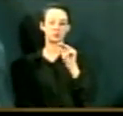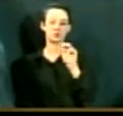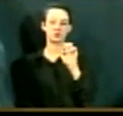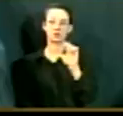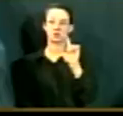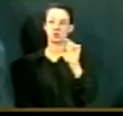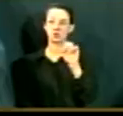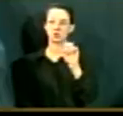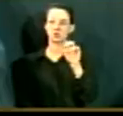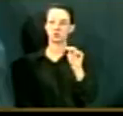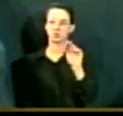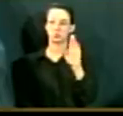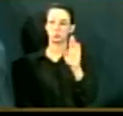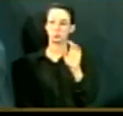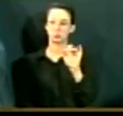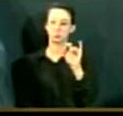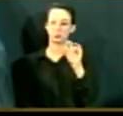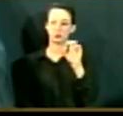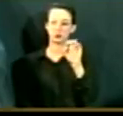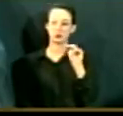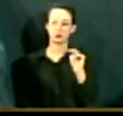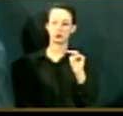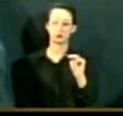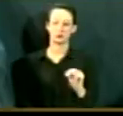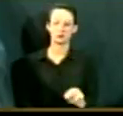Nelson Britton.